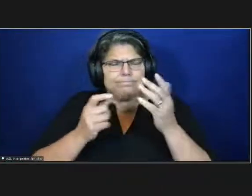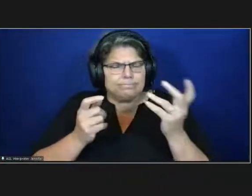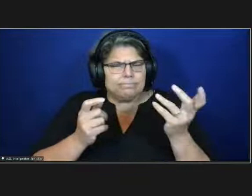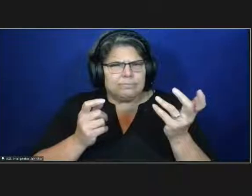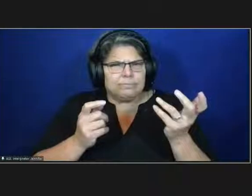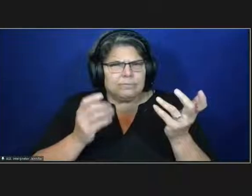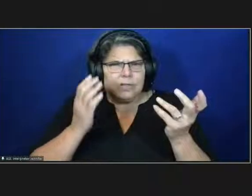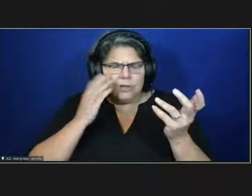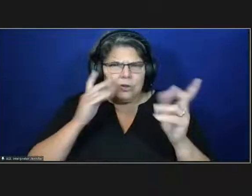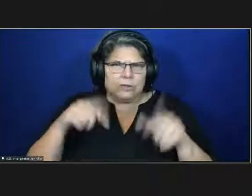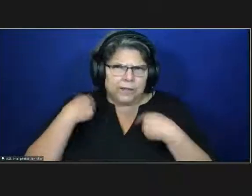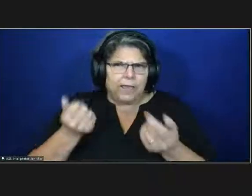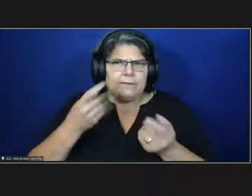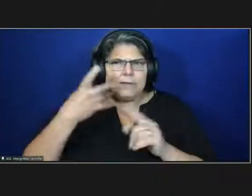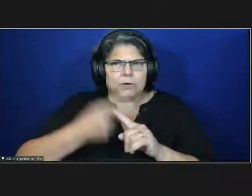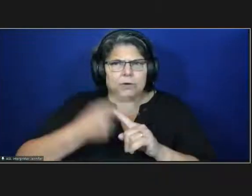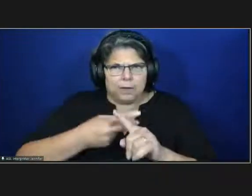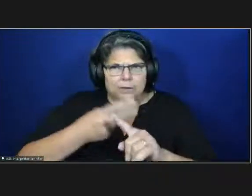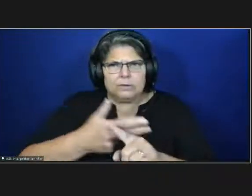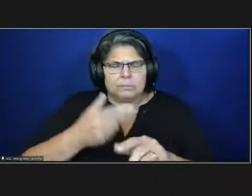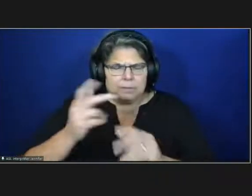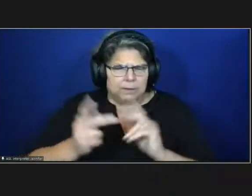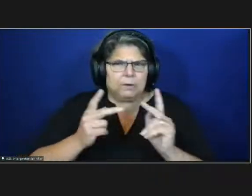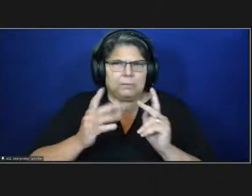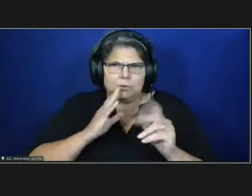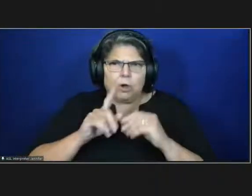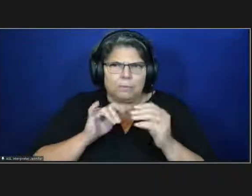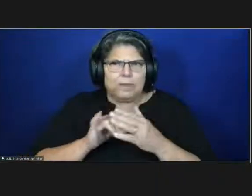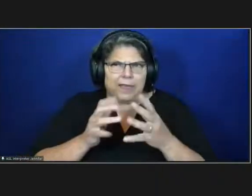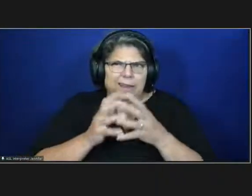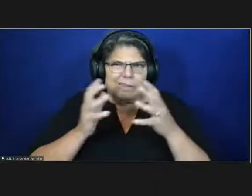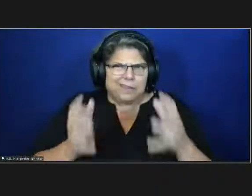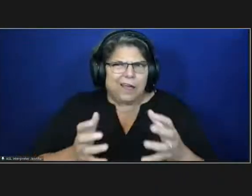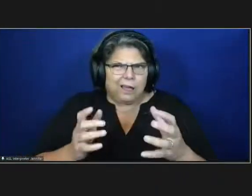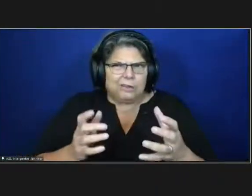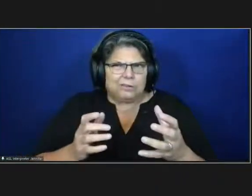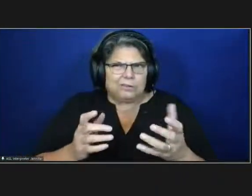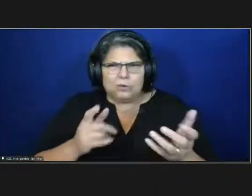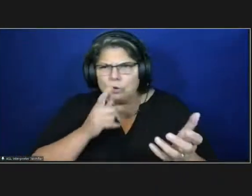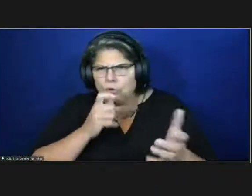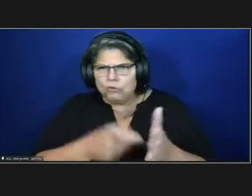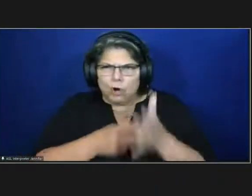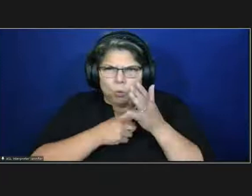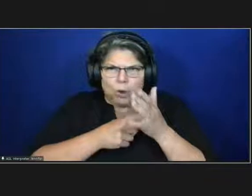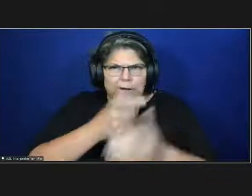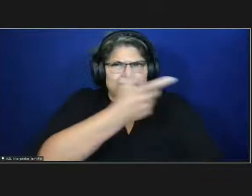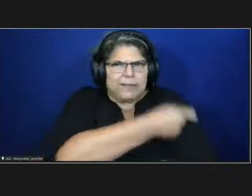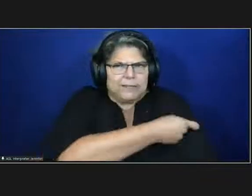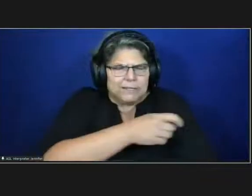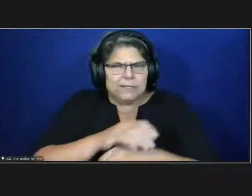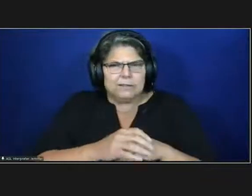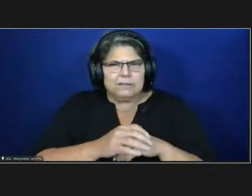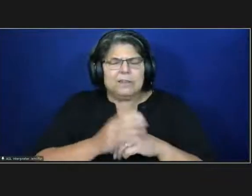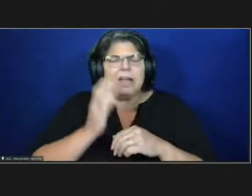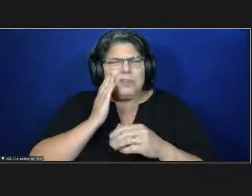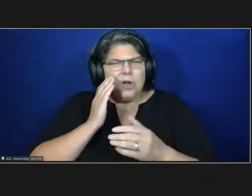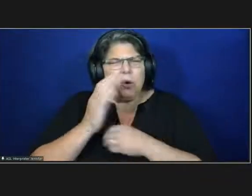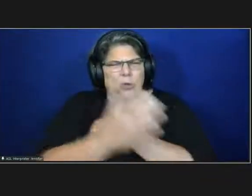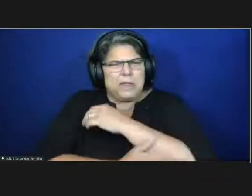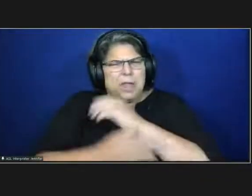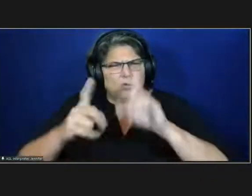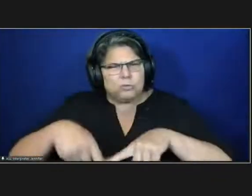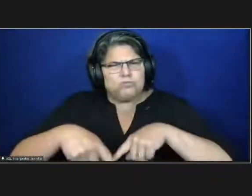lot over the last several months, but I know the county has sort of put some of those things on hold on the